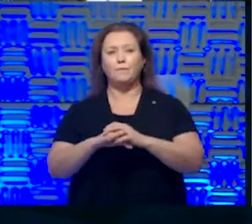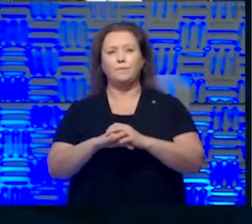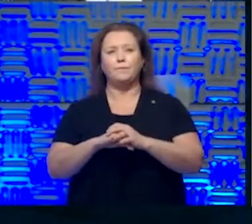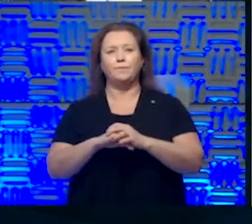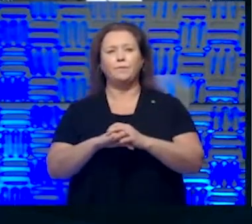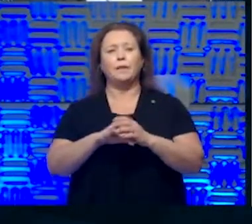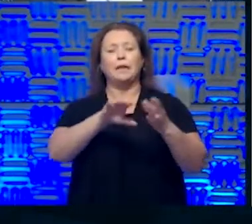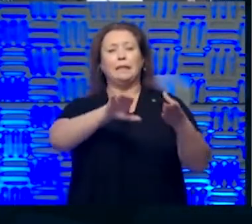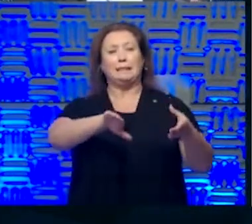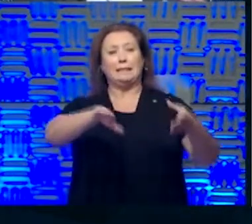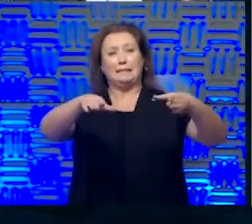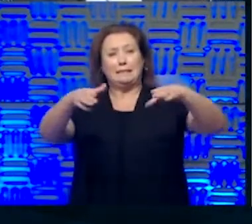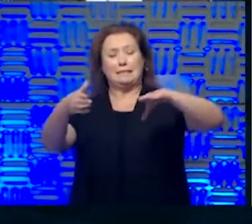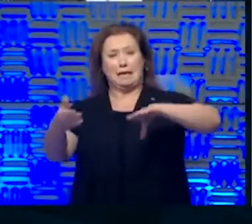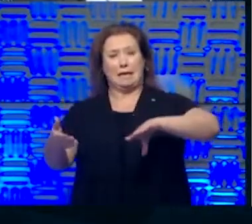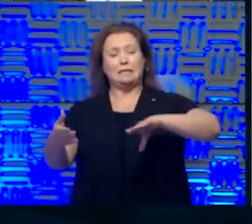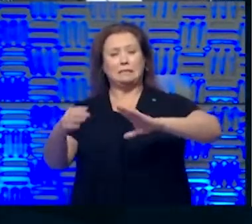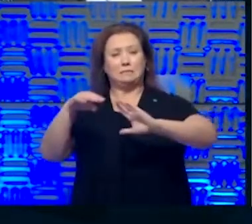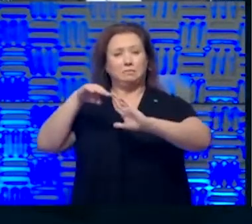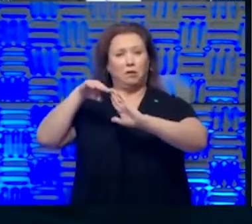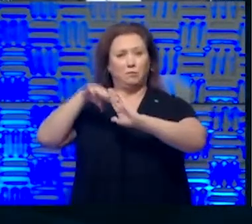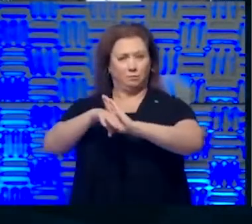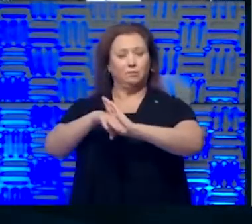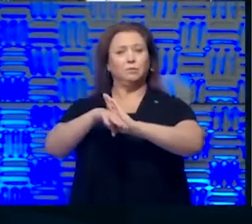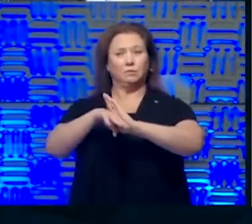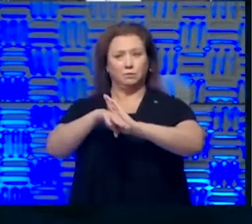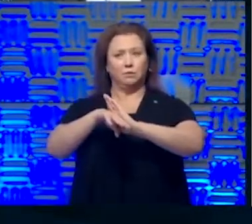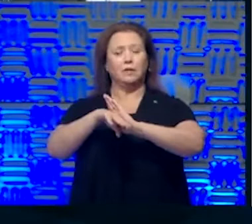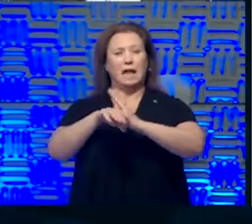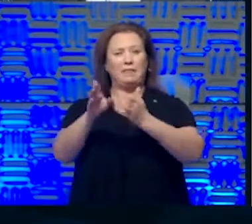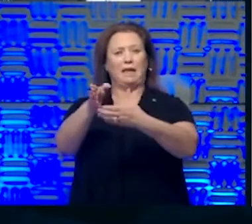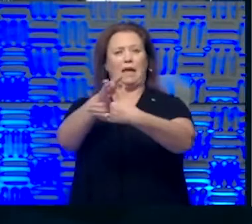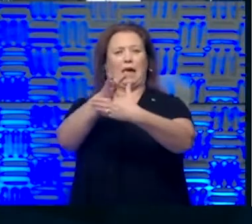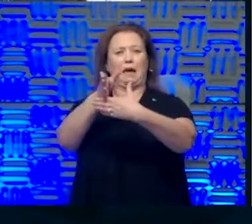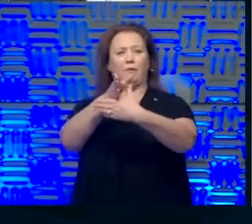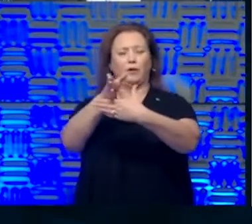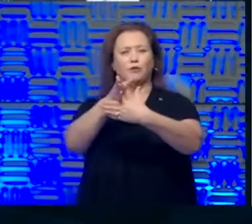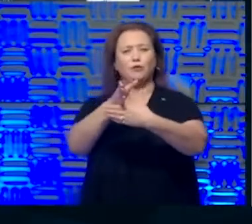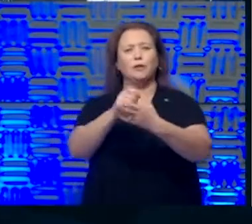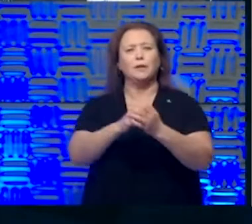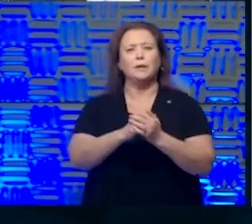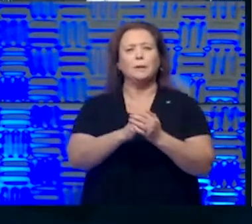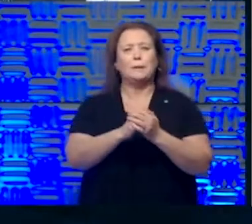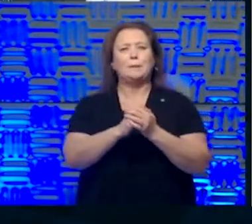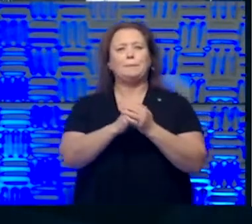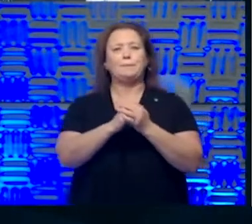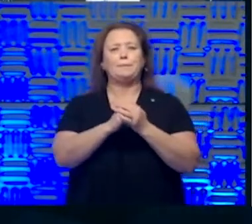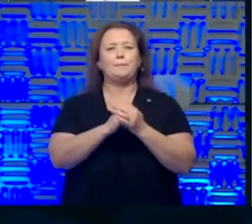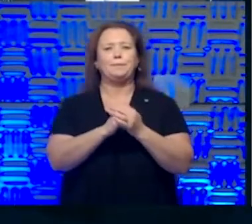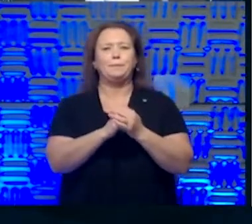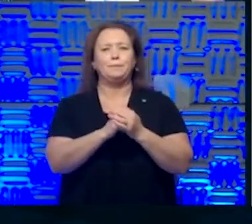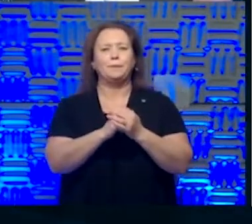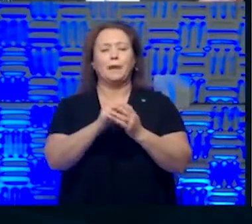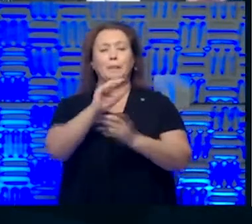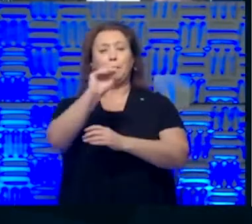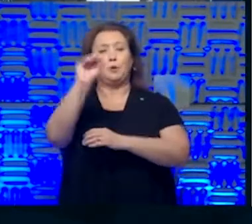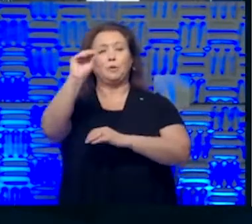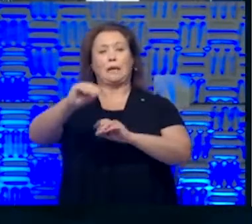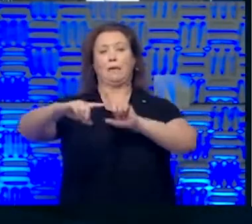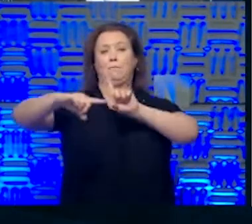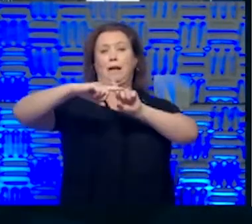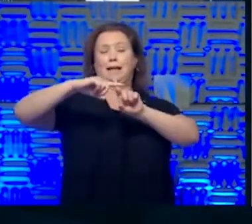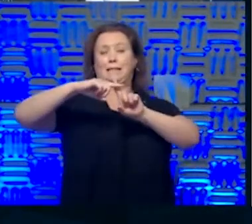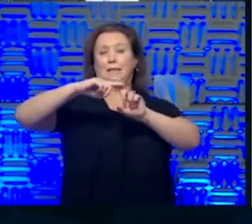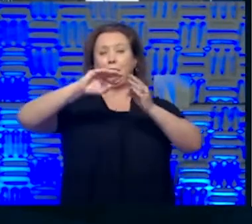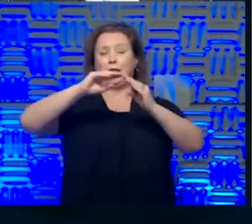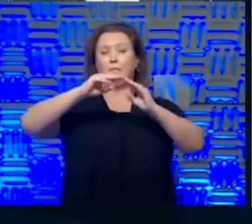the deaths down significantly in terms of rolling average. Next one, Logan. The percent positivity's gone